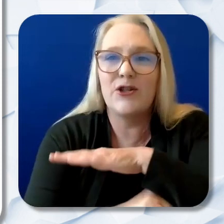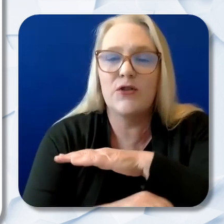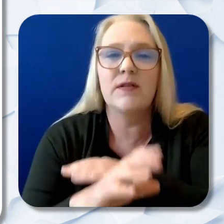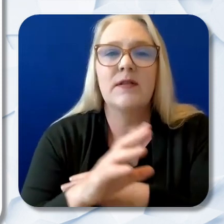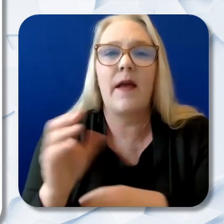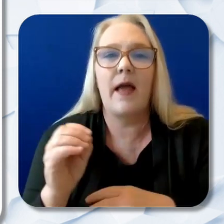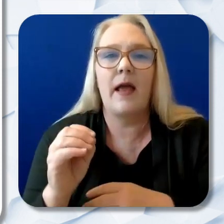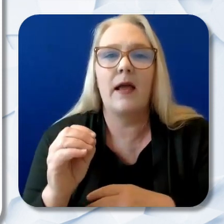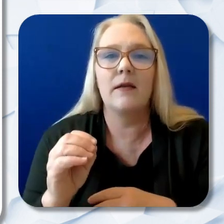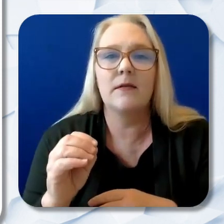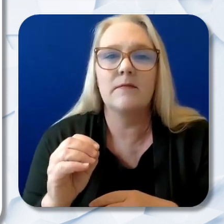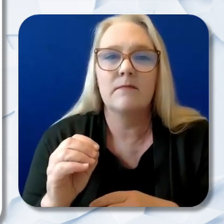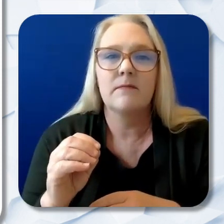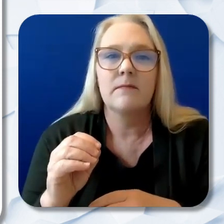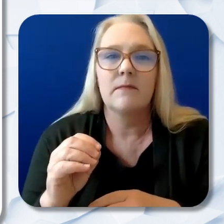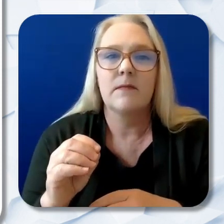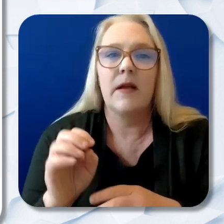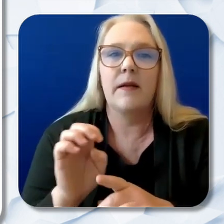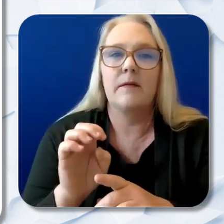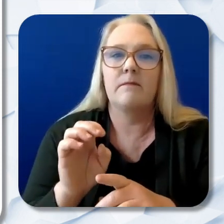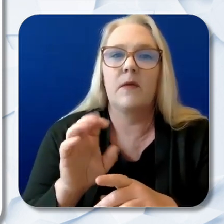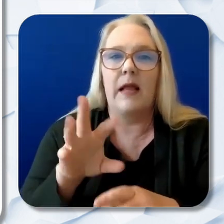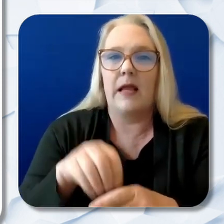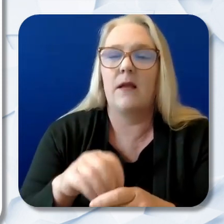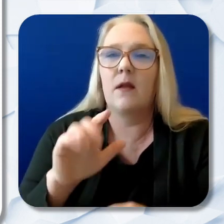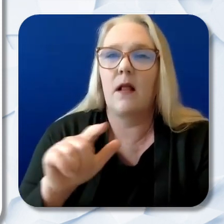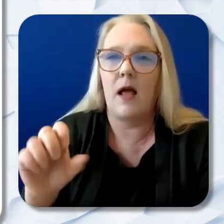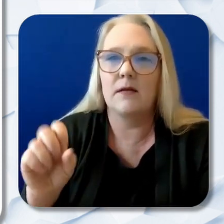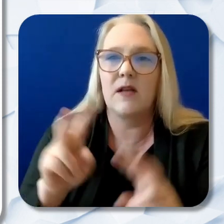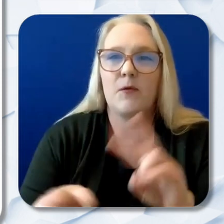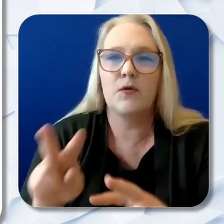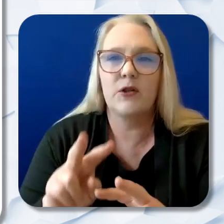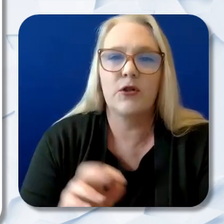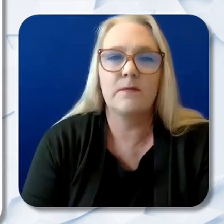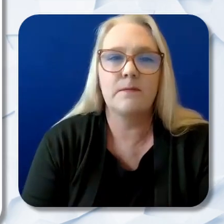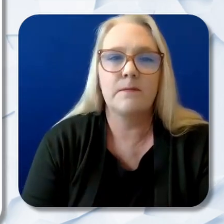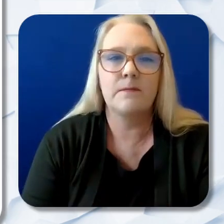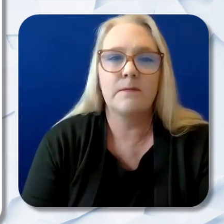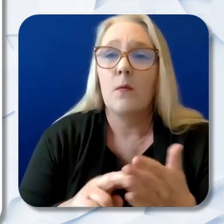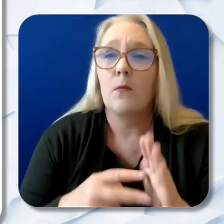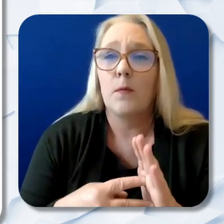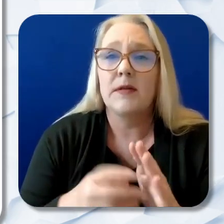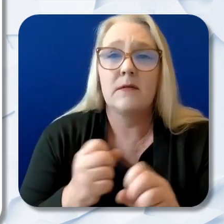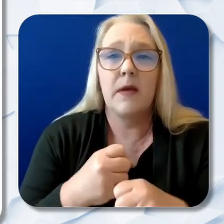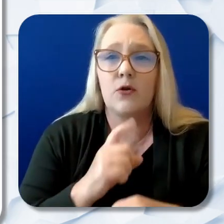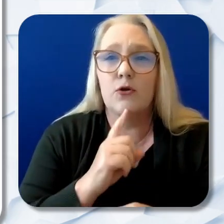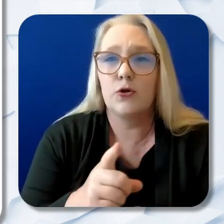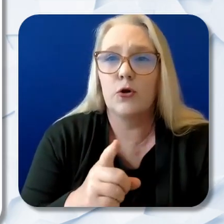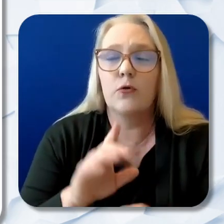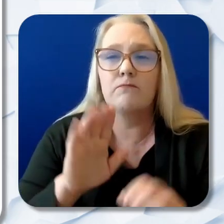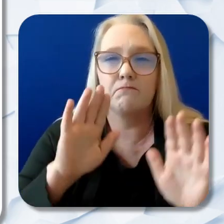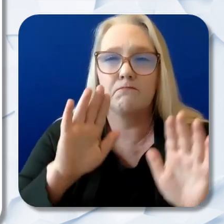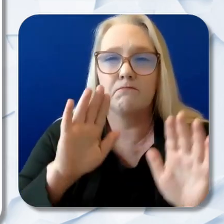a class observation. The purpose of this additional training requirement is to ensure California is centering